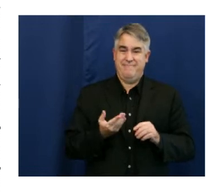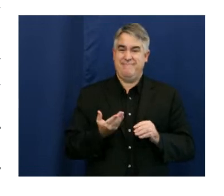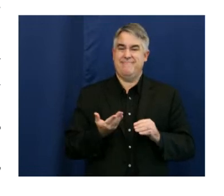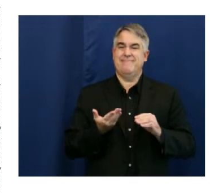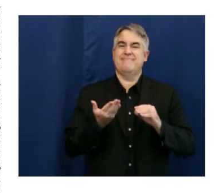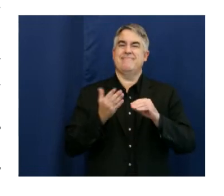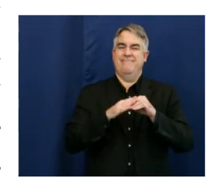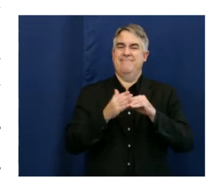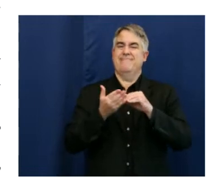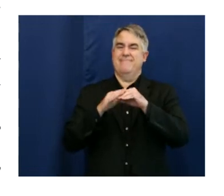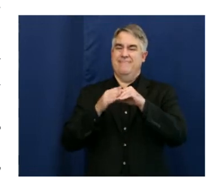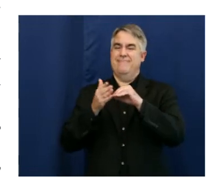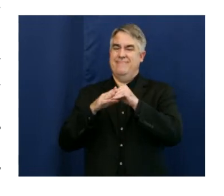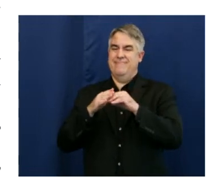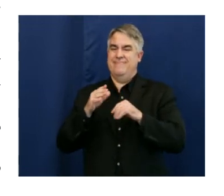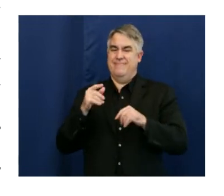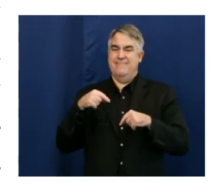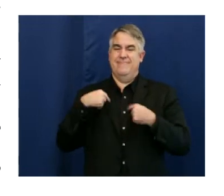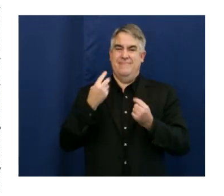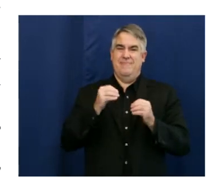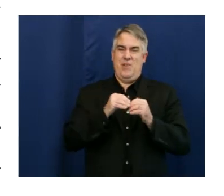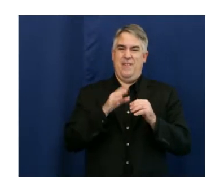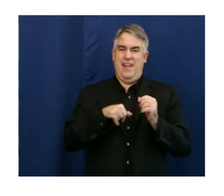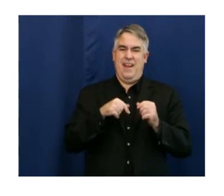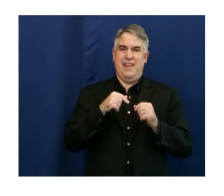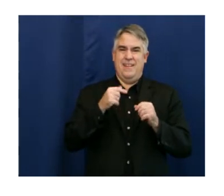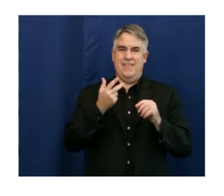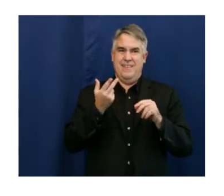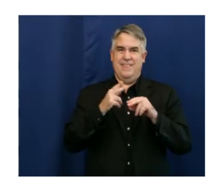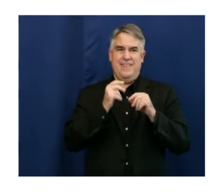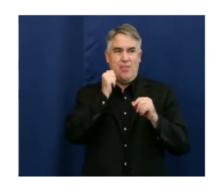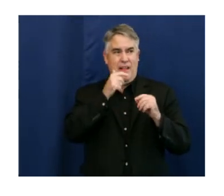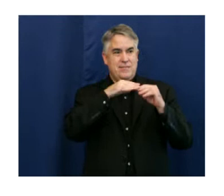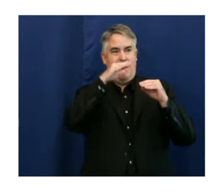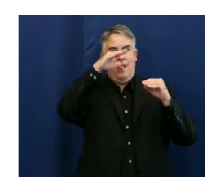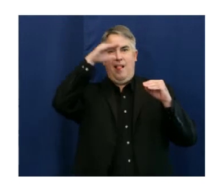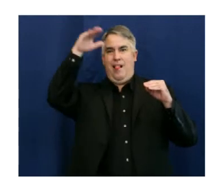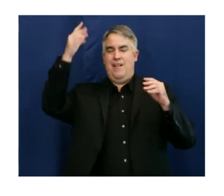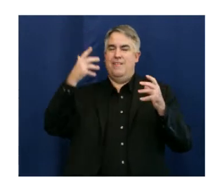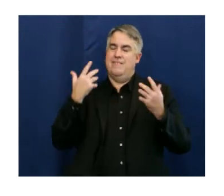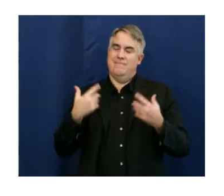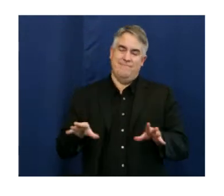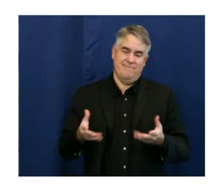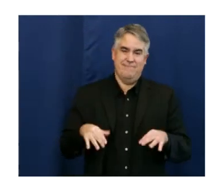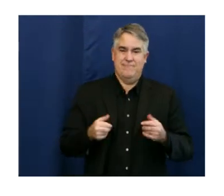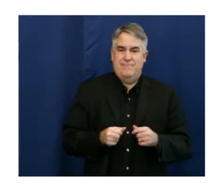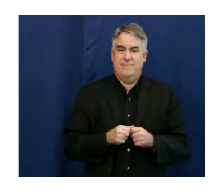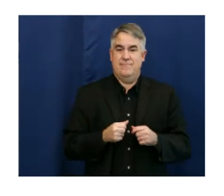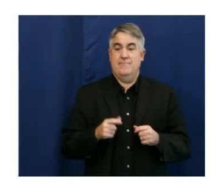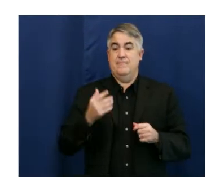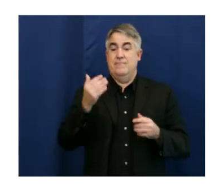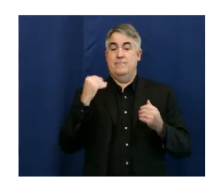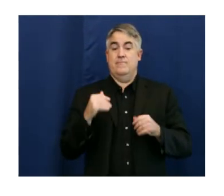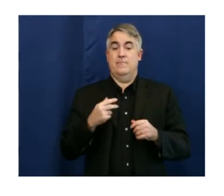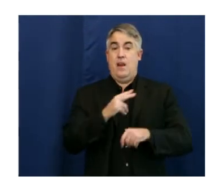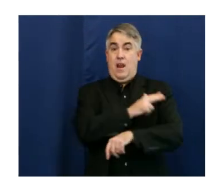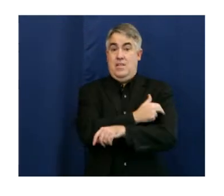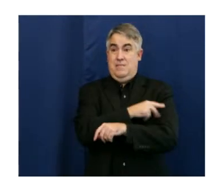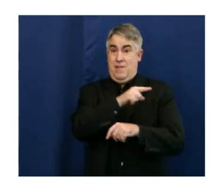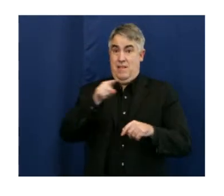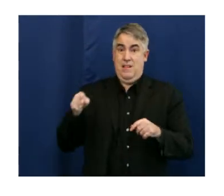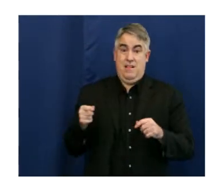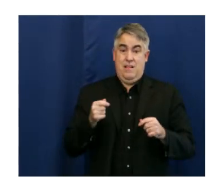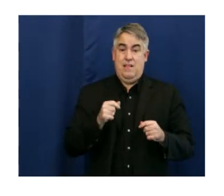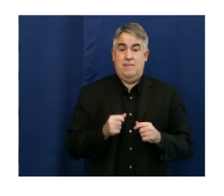than 3,000 range. Hospitalizations, you'll see on the next chart, again, continue to climb. 425 related ICU